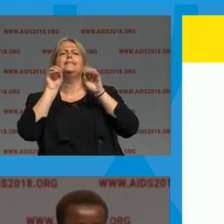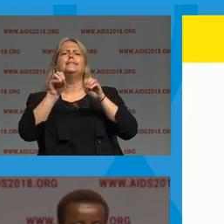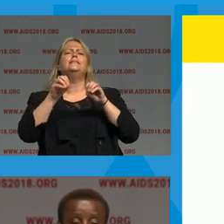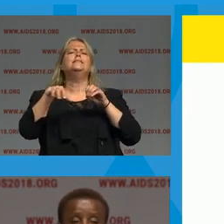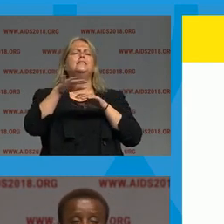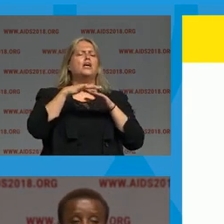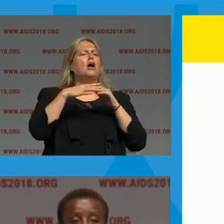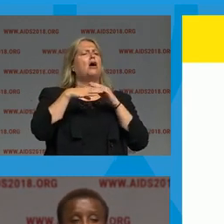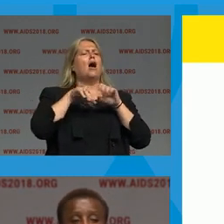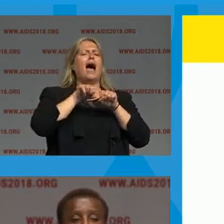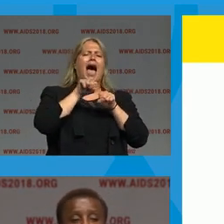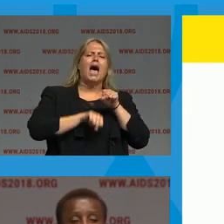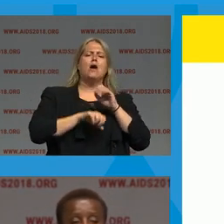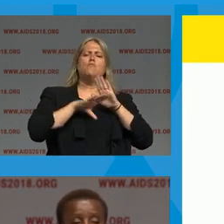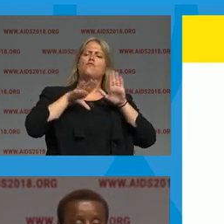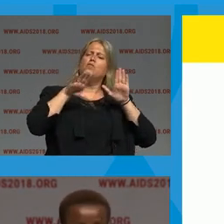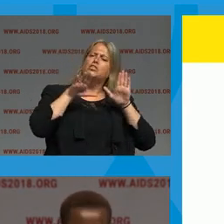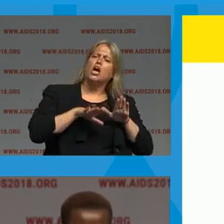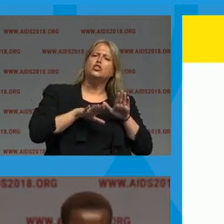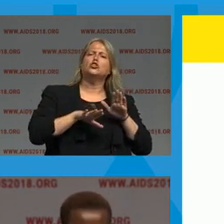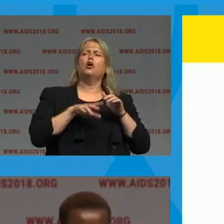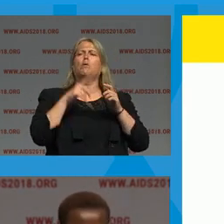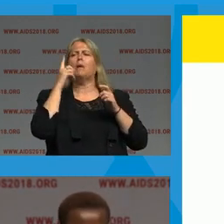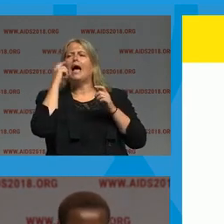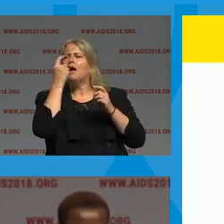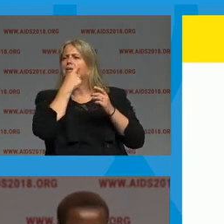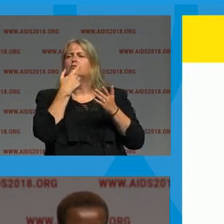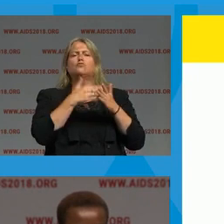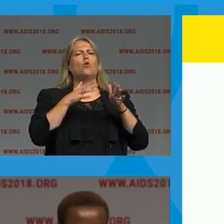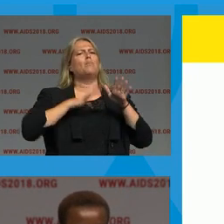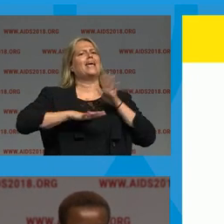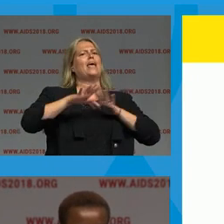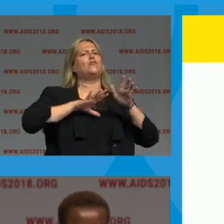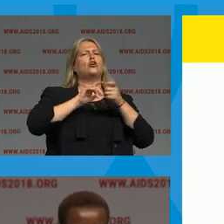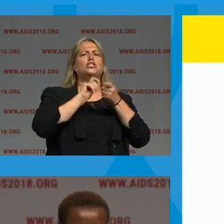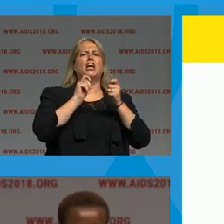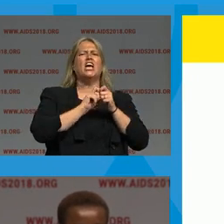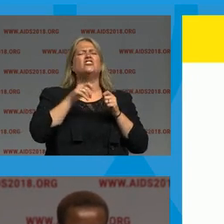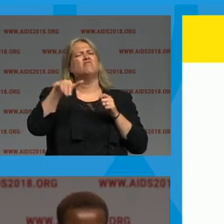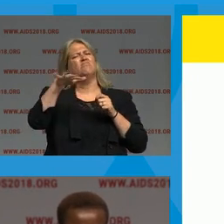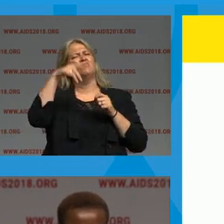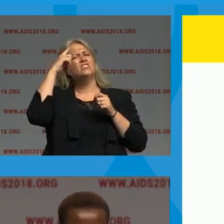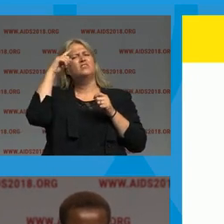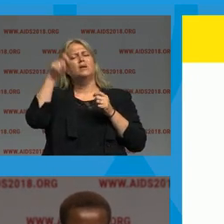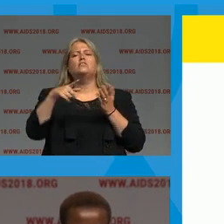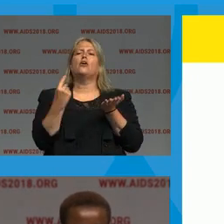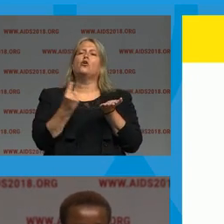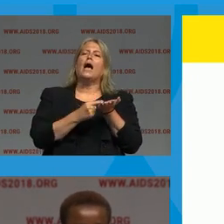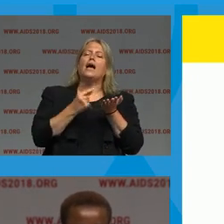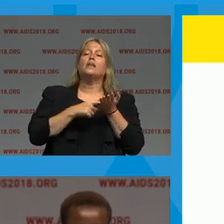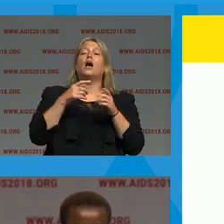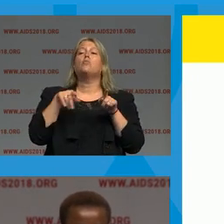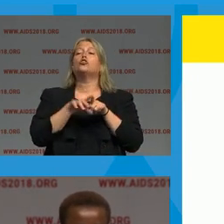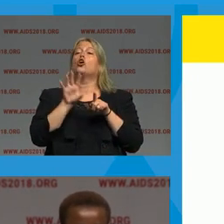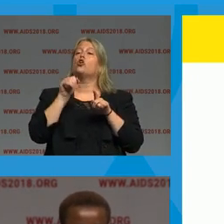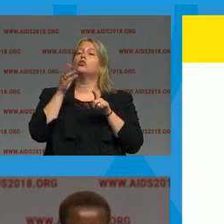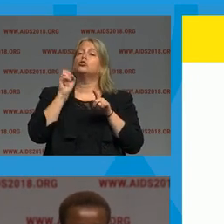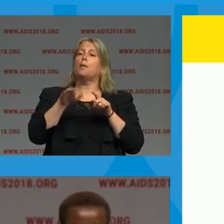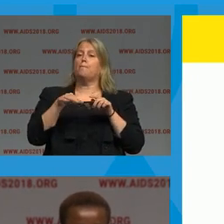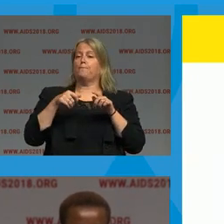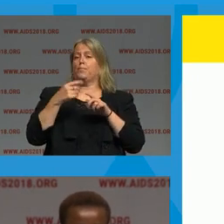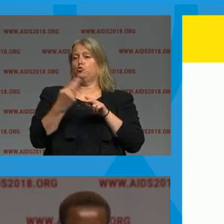data and evidence for behavior change. We remember the case of Uganda and condom use. We then moved on to